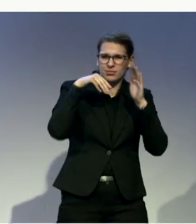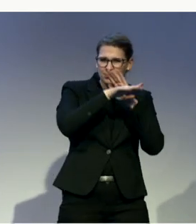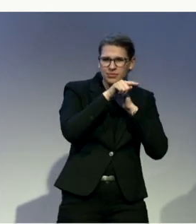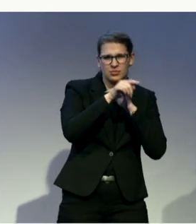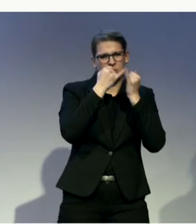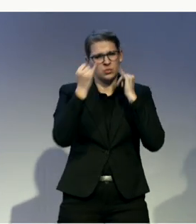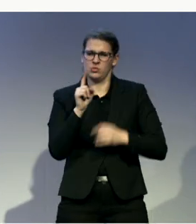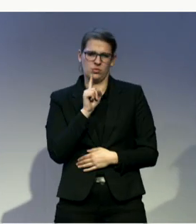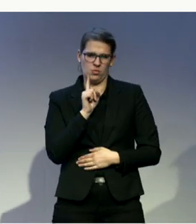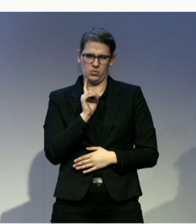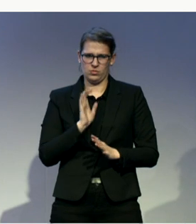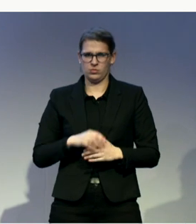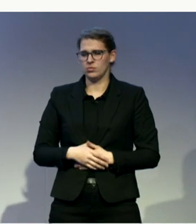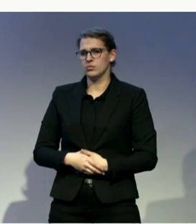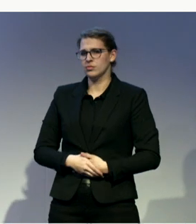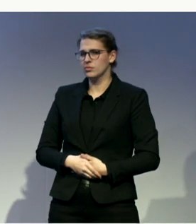Okay. Via email.